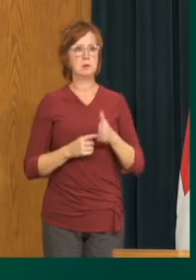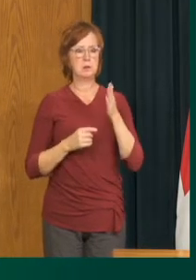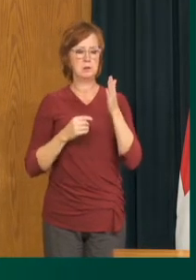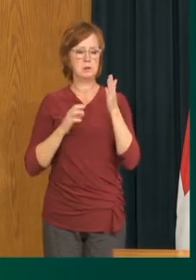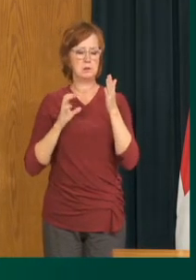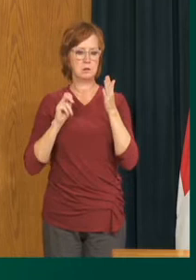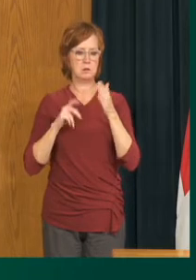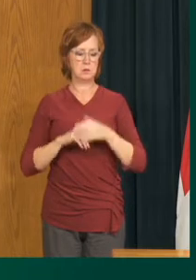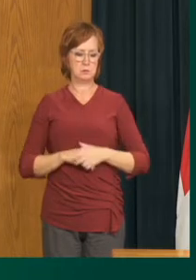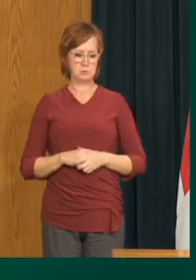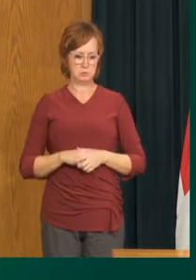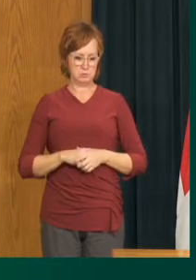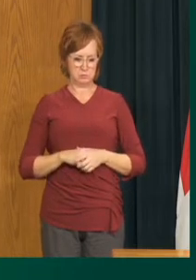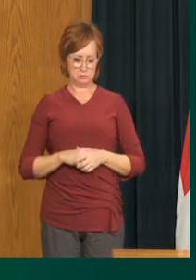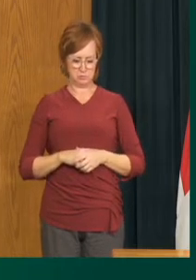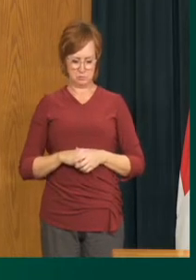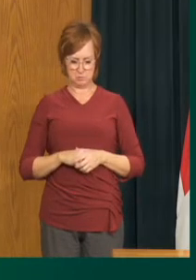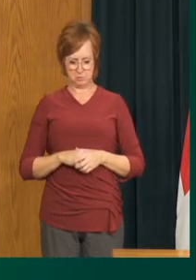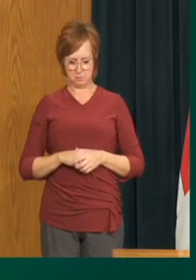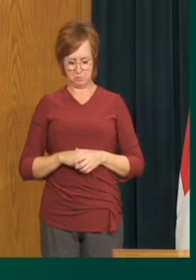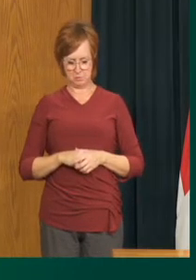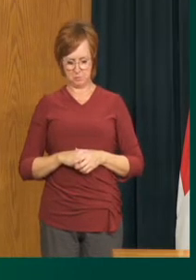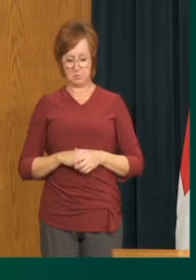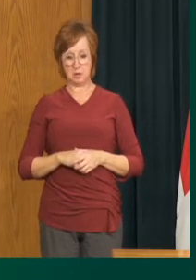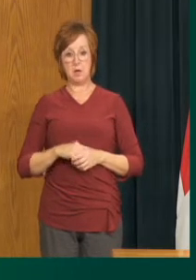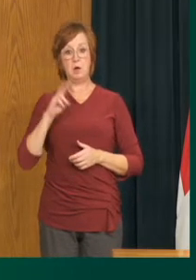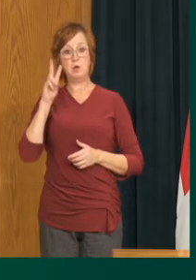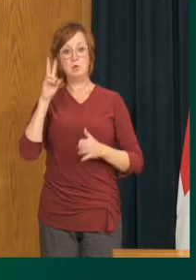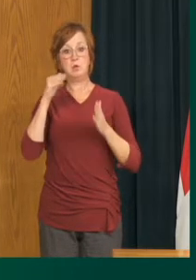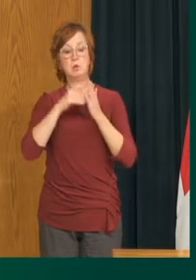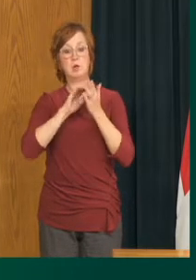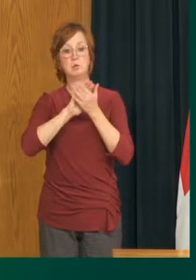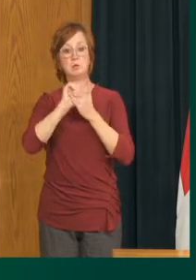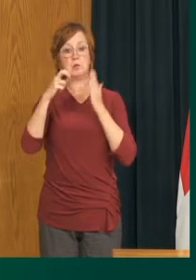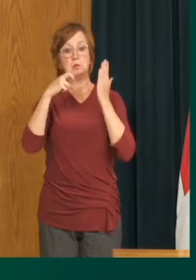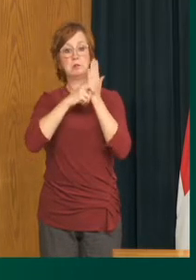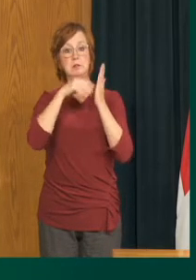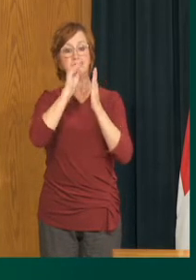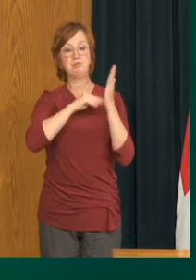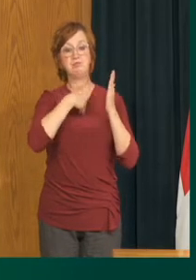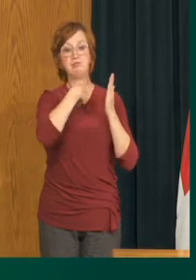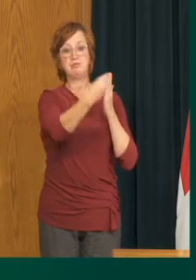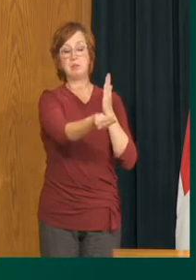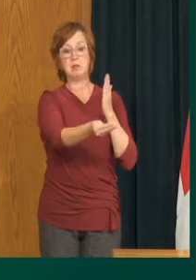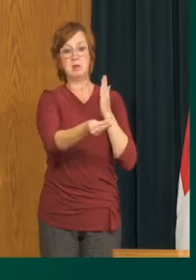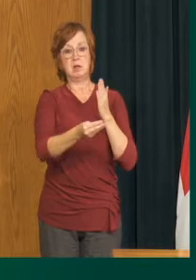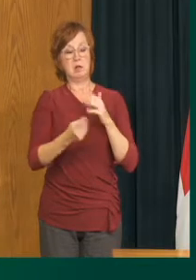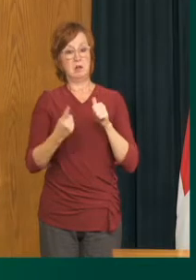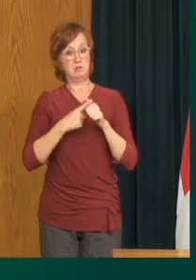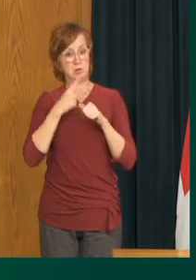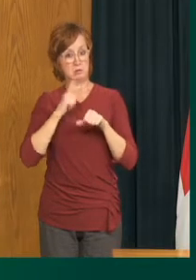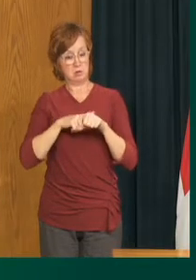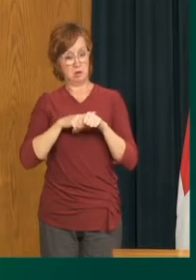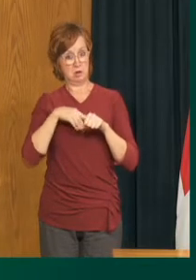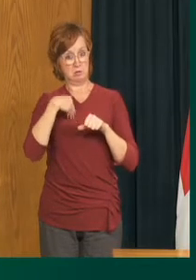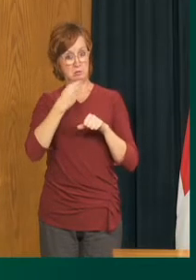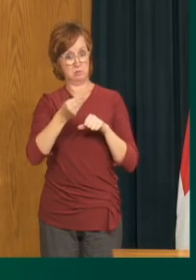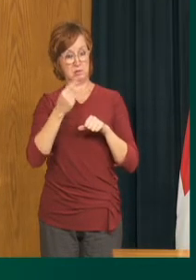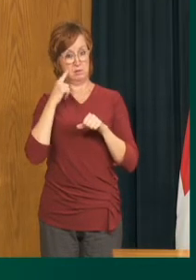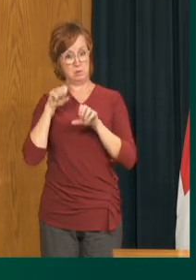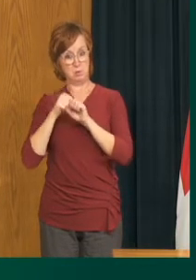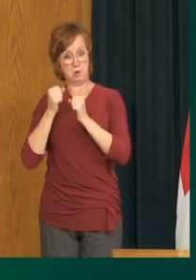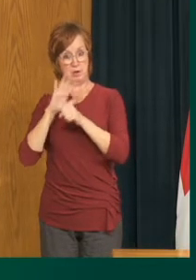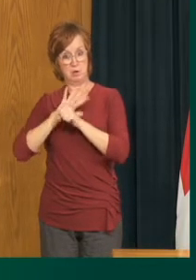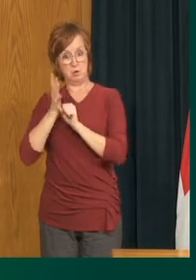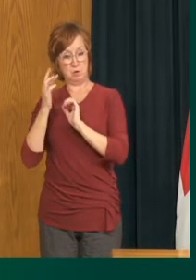Is this the first fine that's been issued in the province for contravening any of the COVID-19 orders? And is this setting a